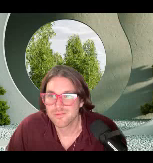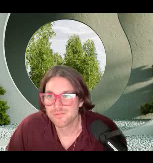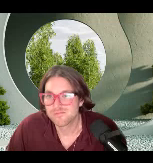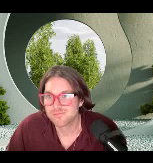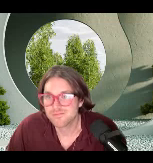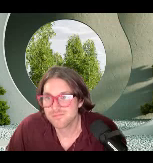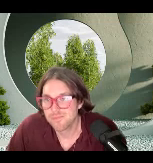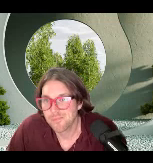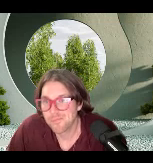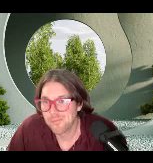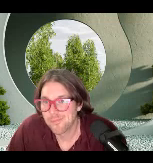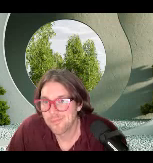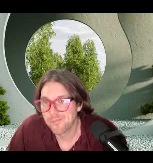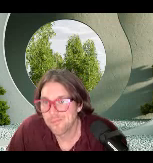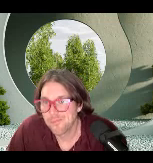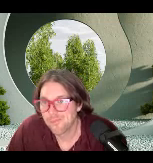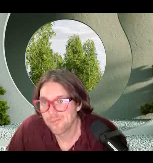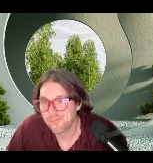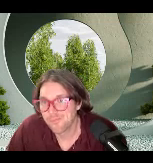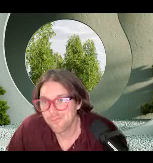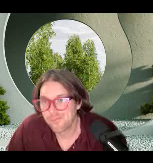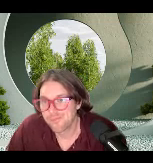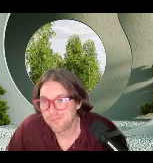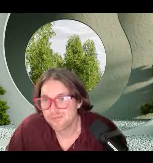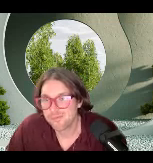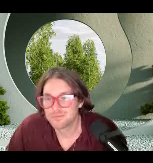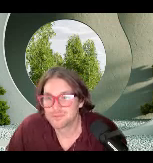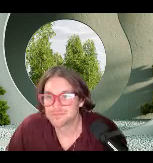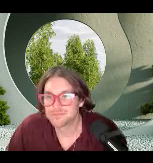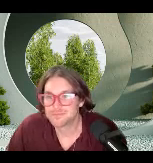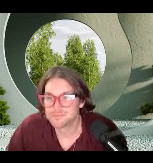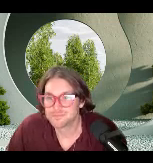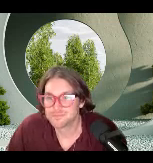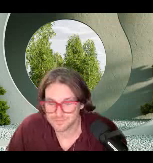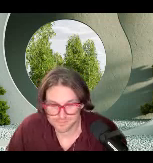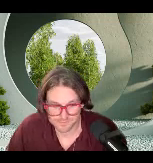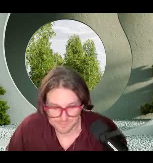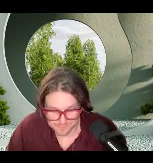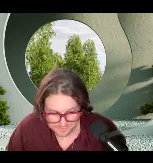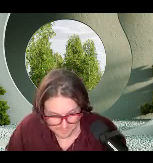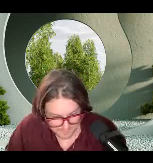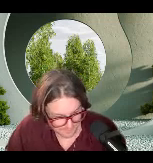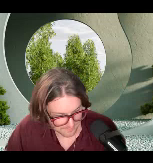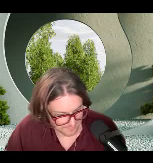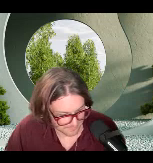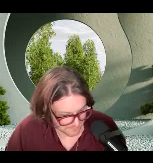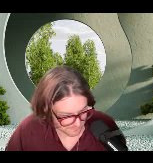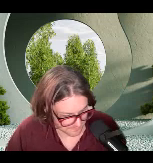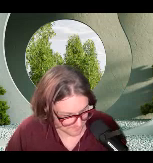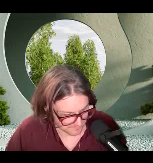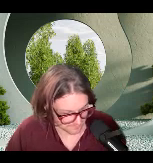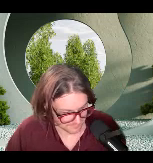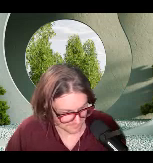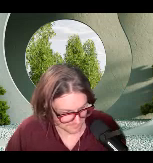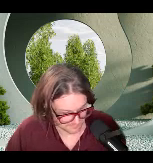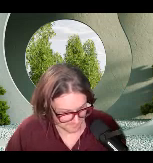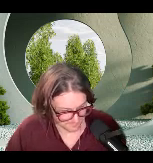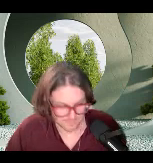reader provides links, like on a website, a document, a presentation for that user, it